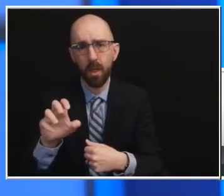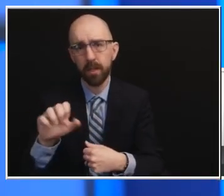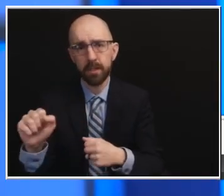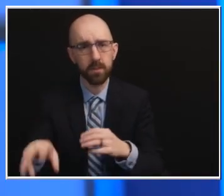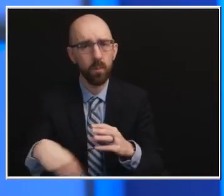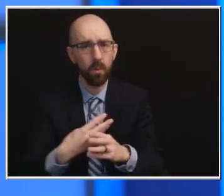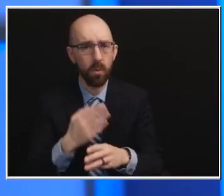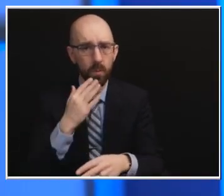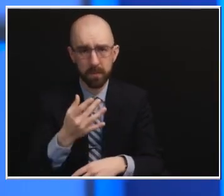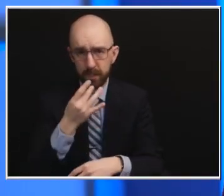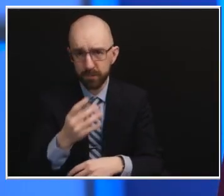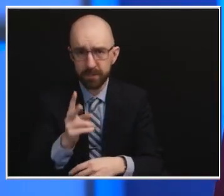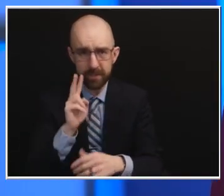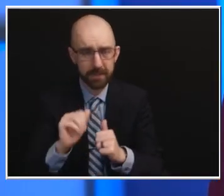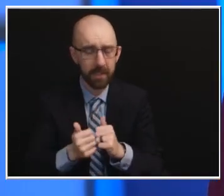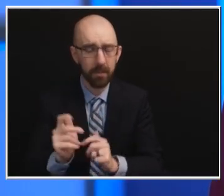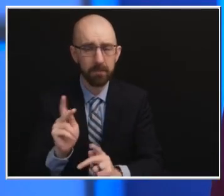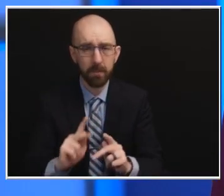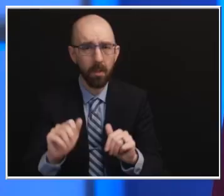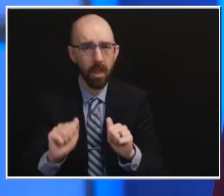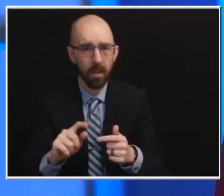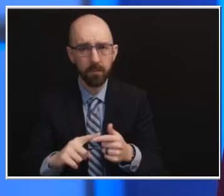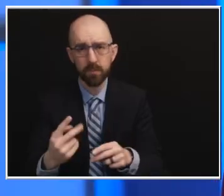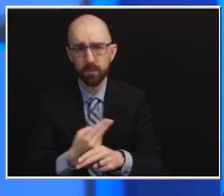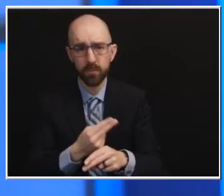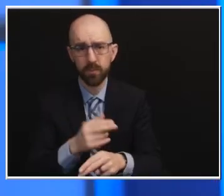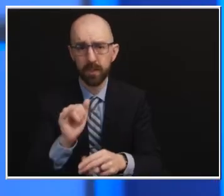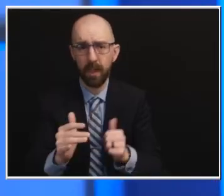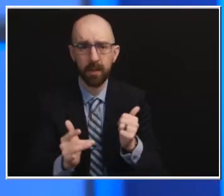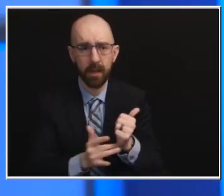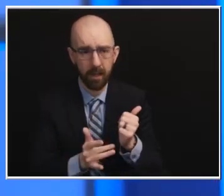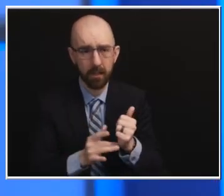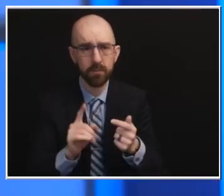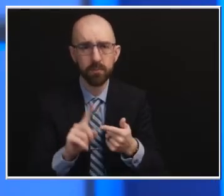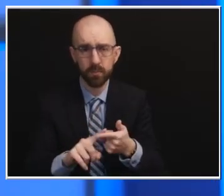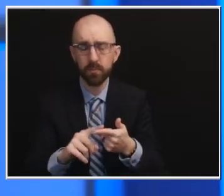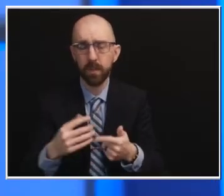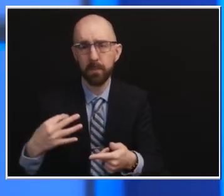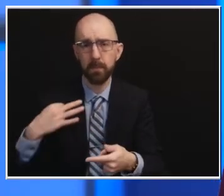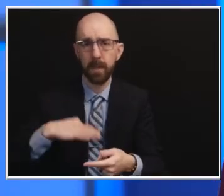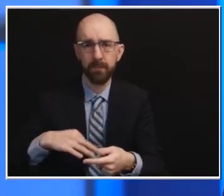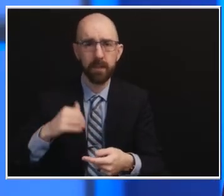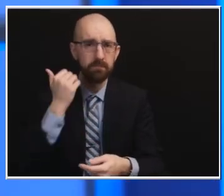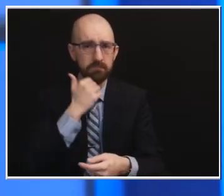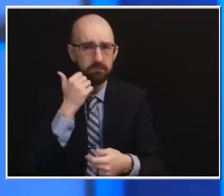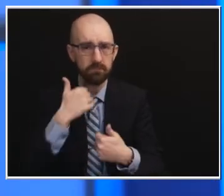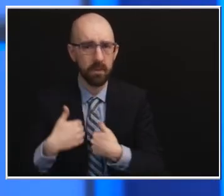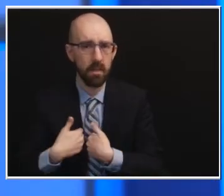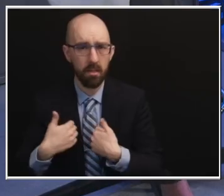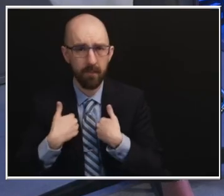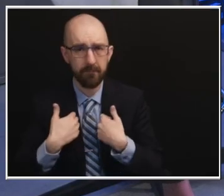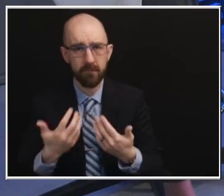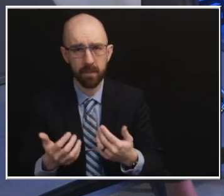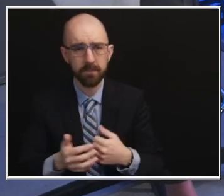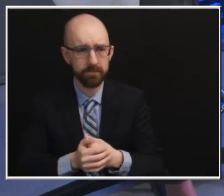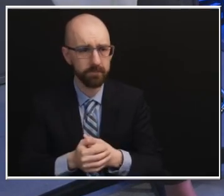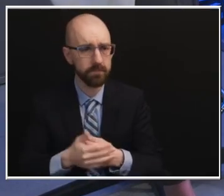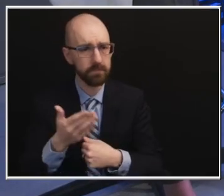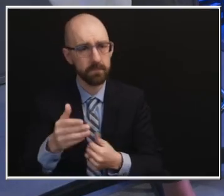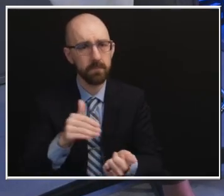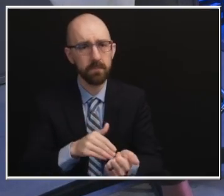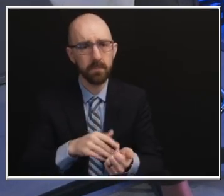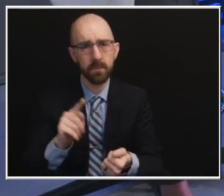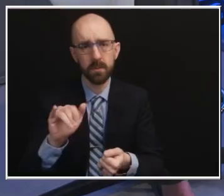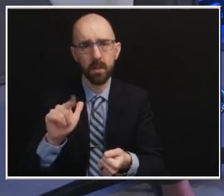interesting to see how people are able to use these technologies to benefit their daily lives. Right. Dr. Tilden? Yeah,